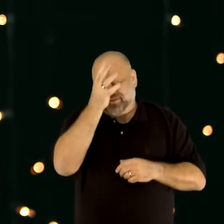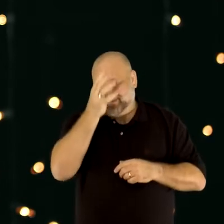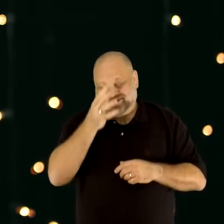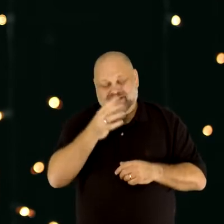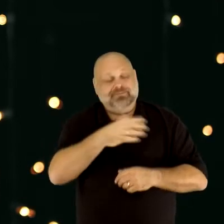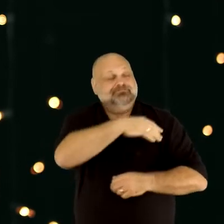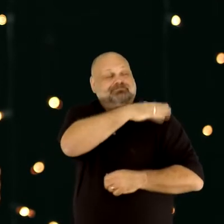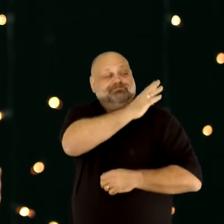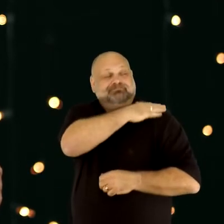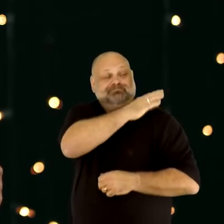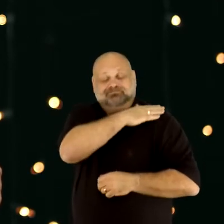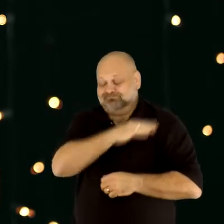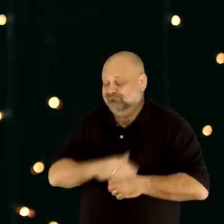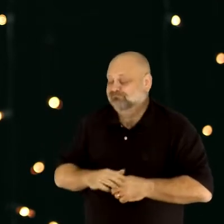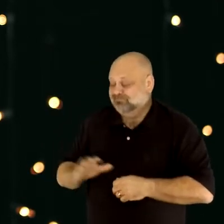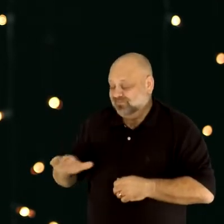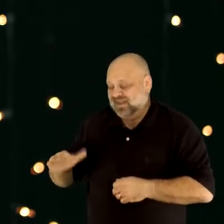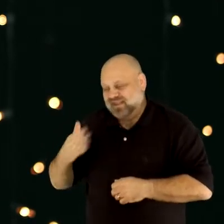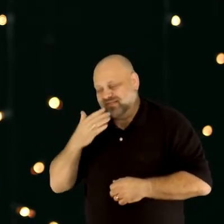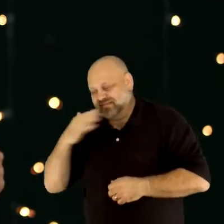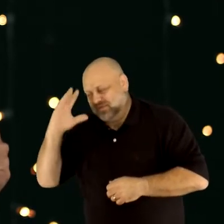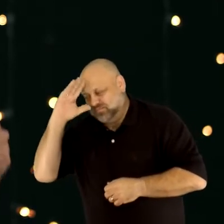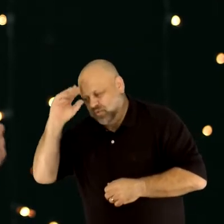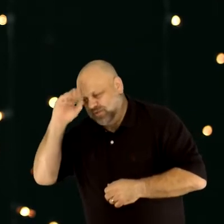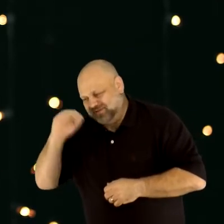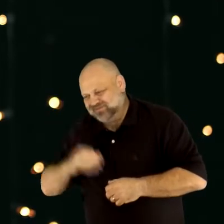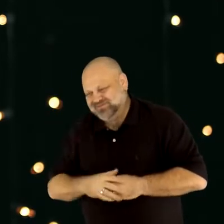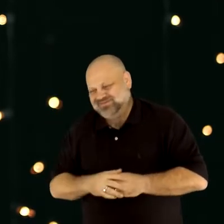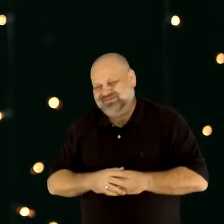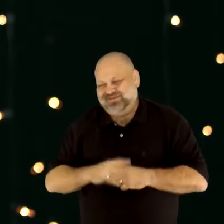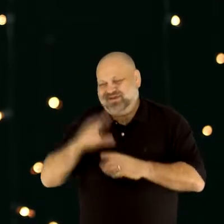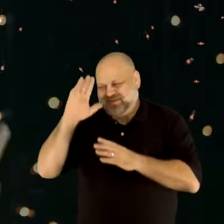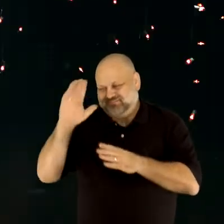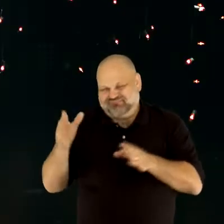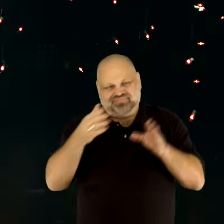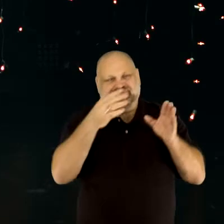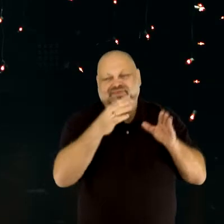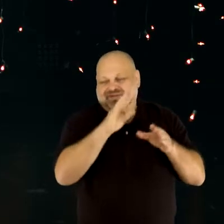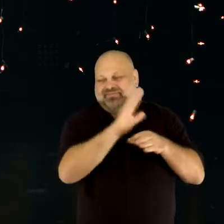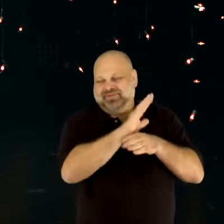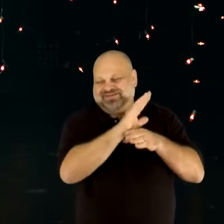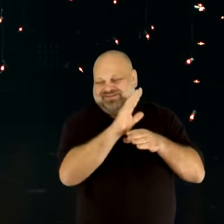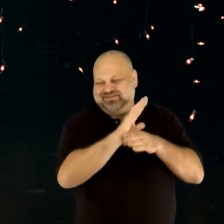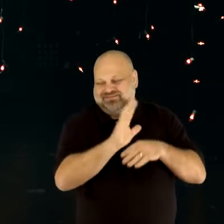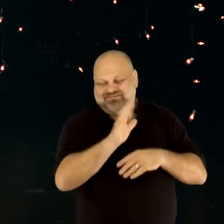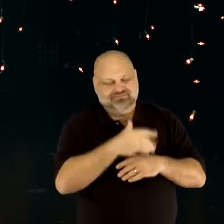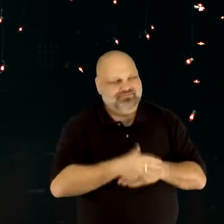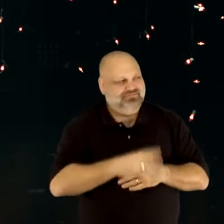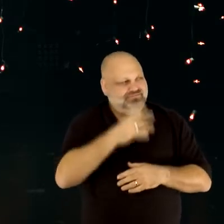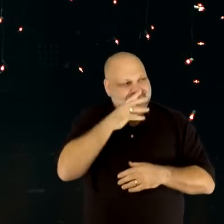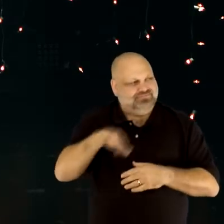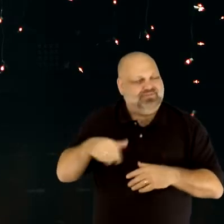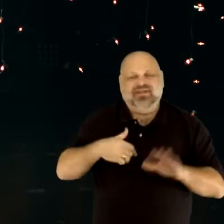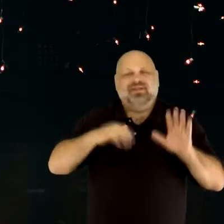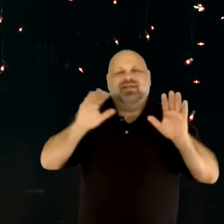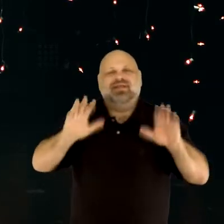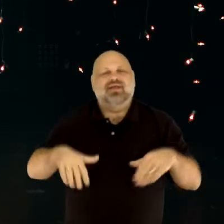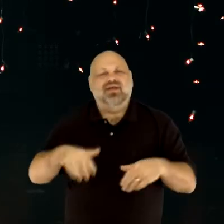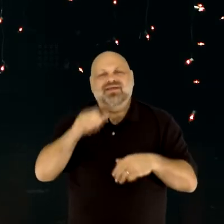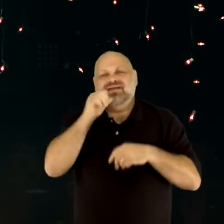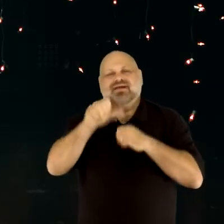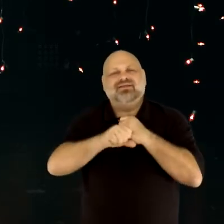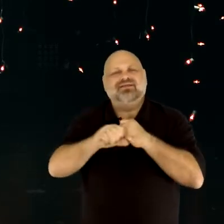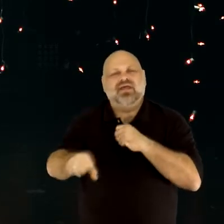Pop patted me on the back and said, "Thanks, boy," and went on about his business. It wasn't long